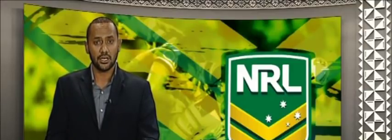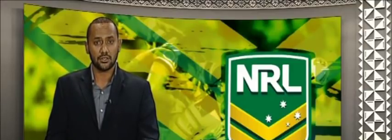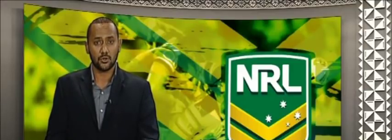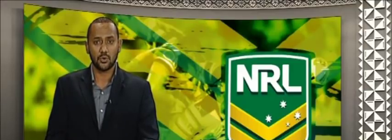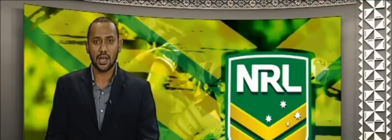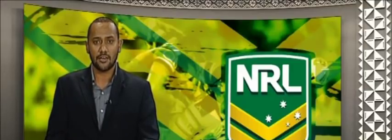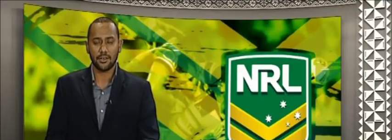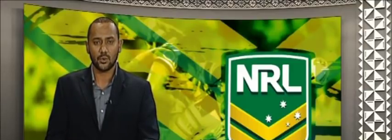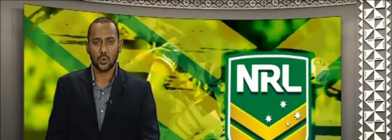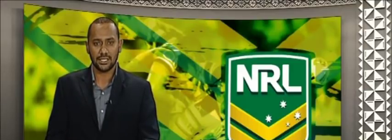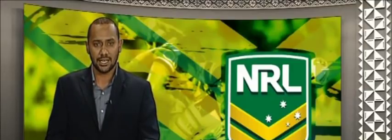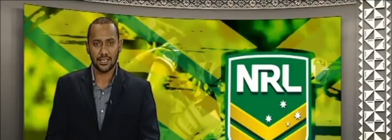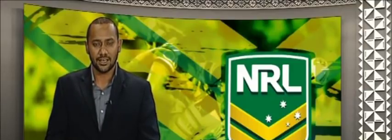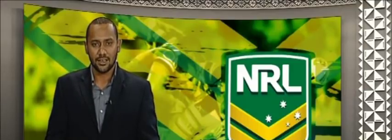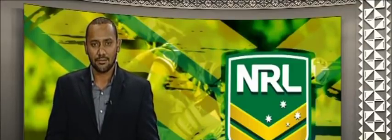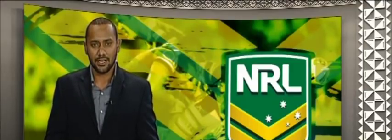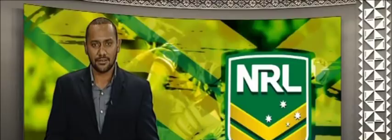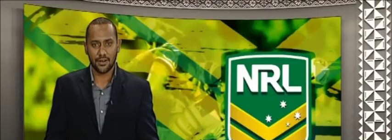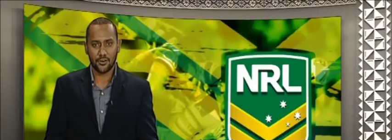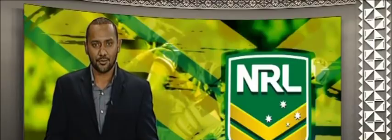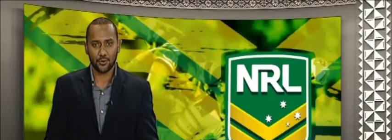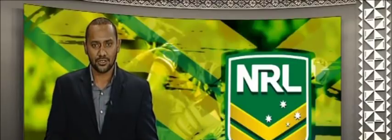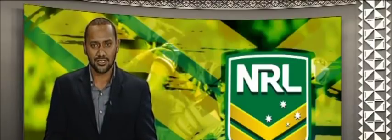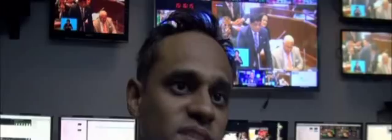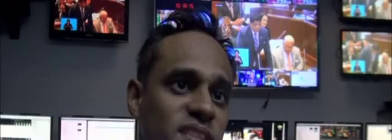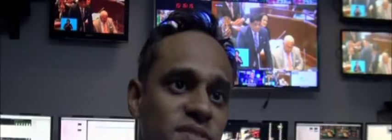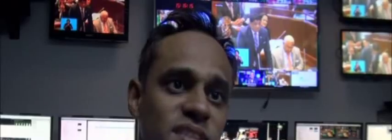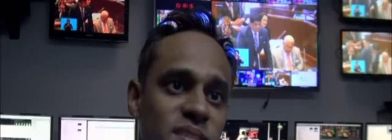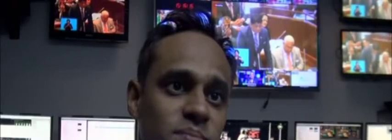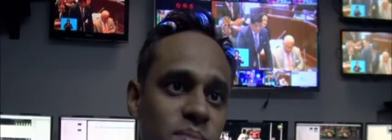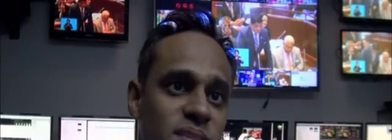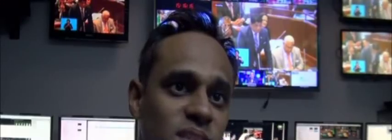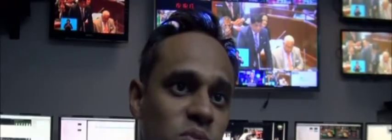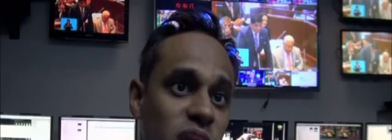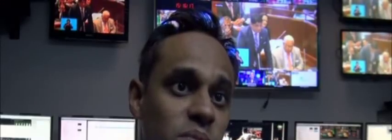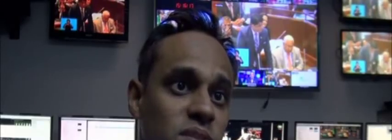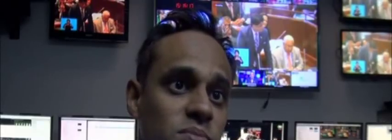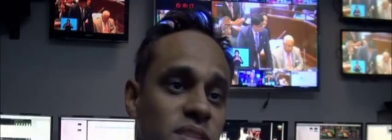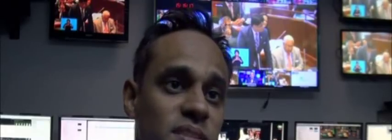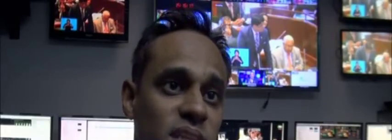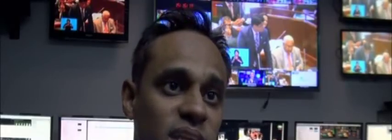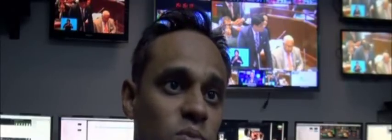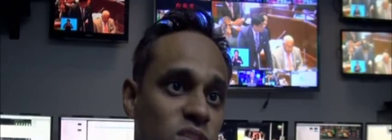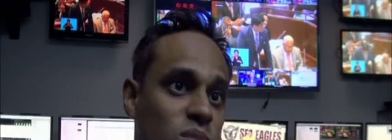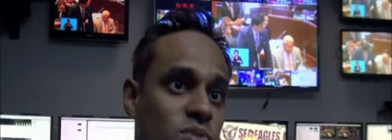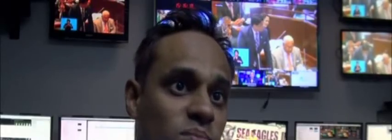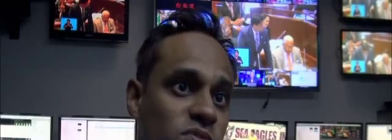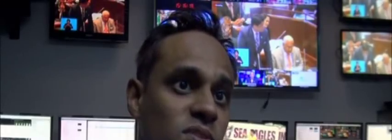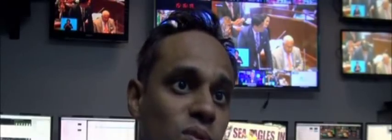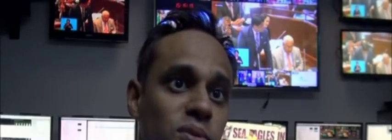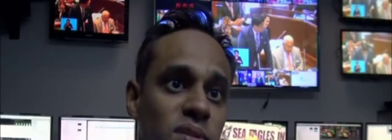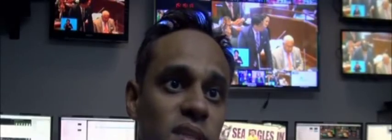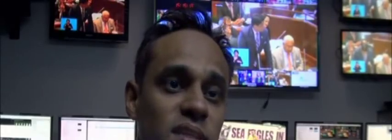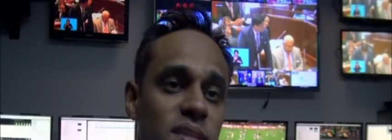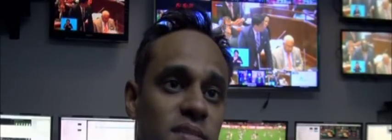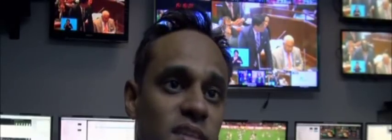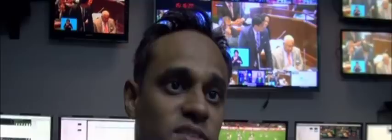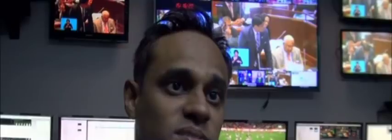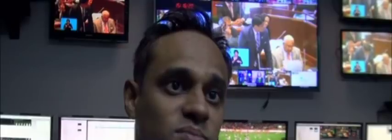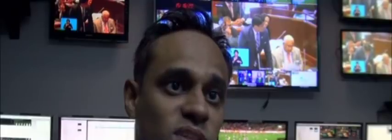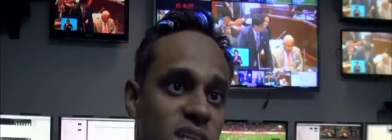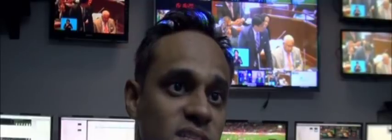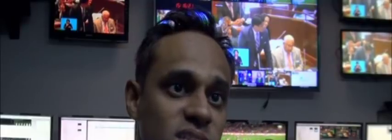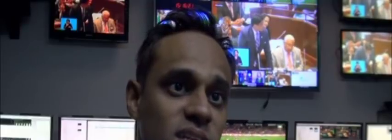matches a week, 2 live and 1 delayed. Melita Vanga reports. FBC TV, basically we are aiming to be like a one-stop shop for